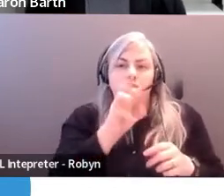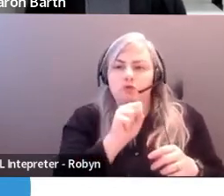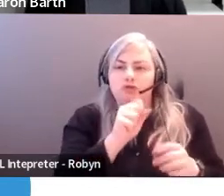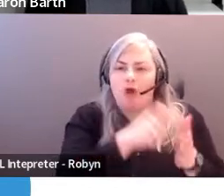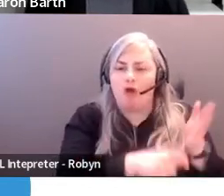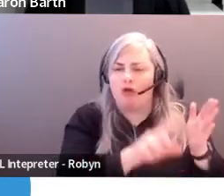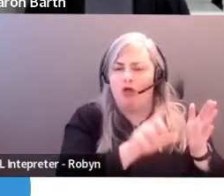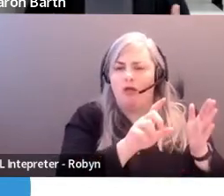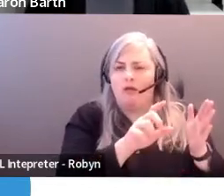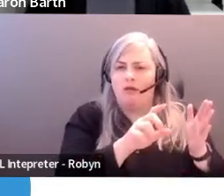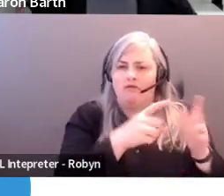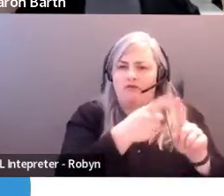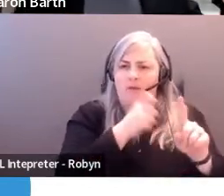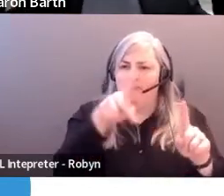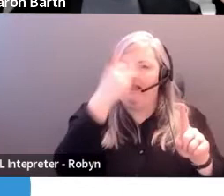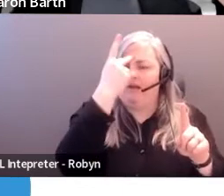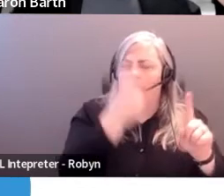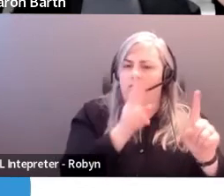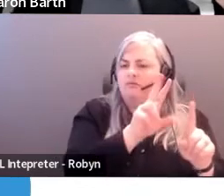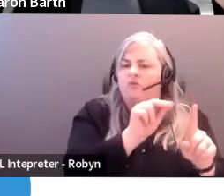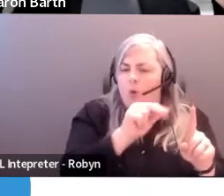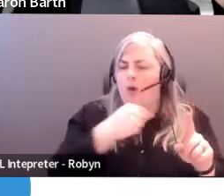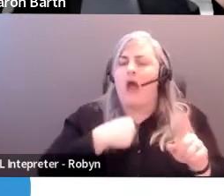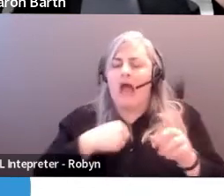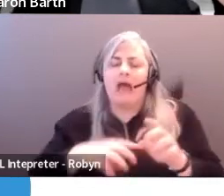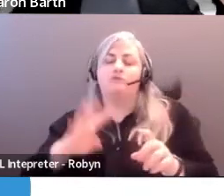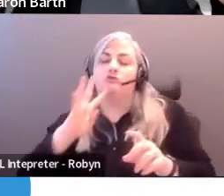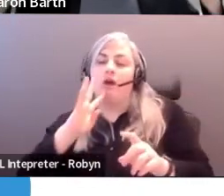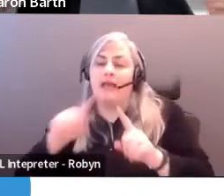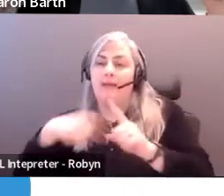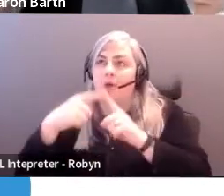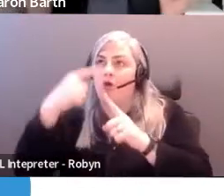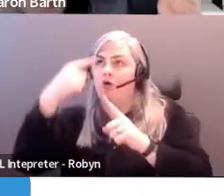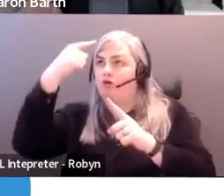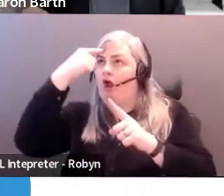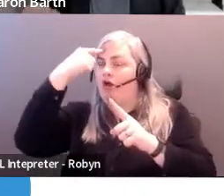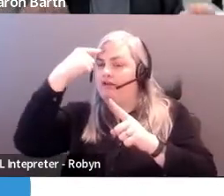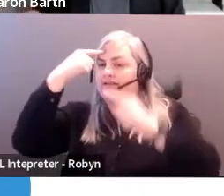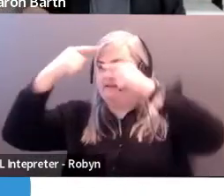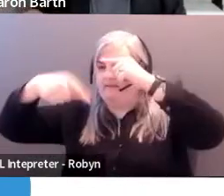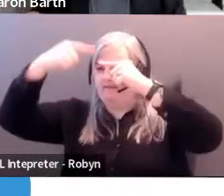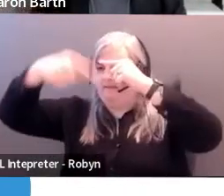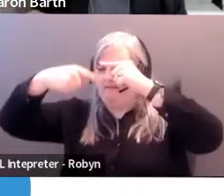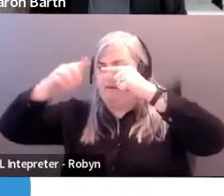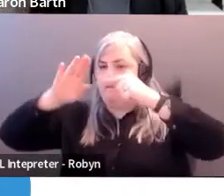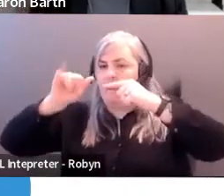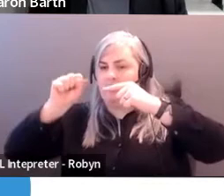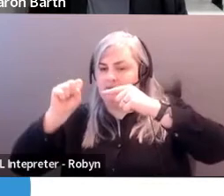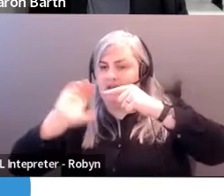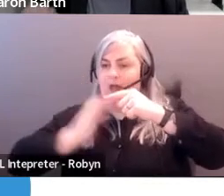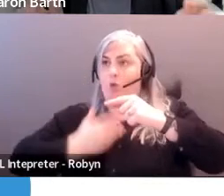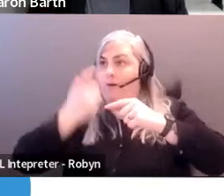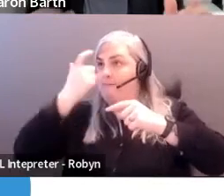kind of bias. We're talking about a cognitive bias, where our brain, because of the way it assesses a